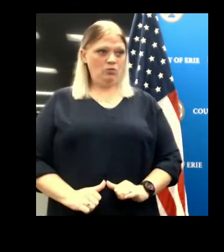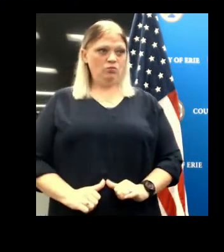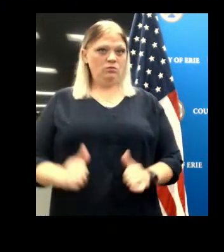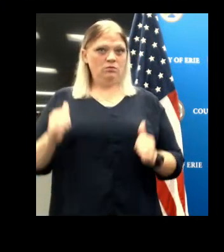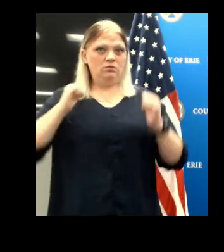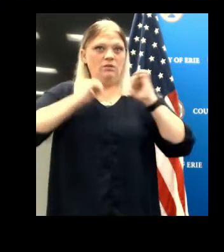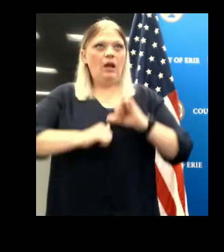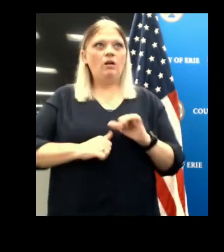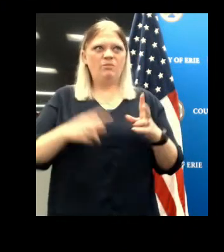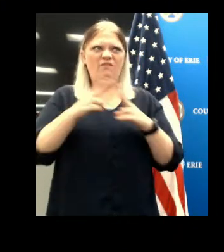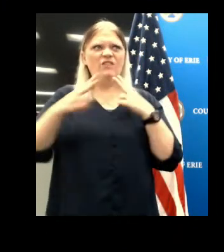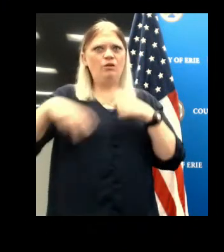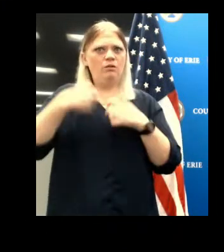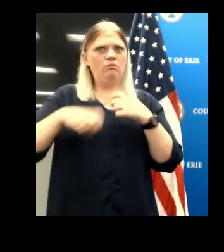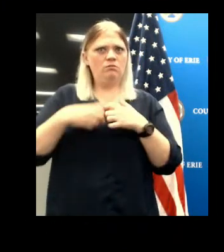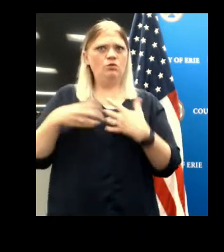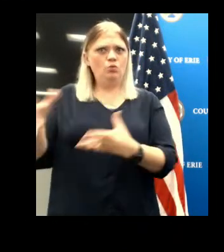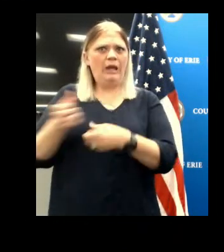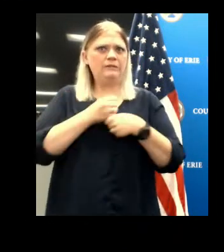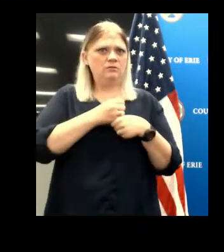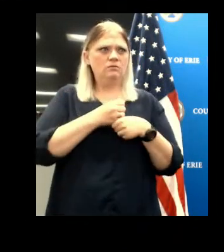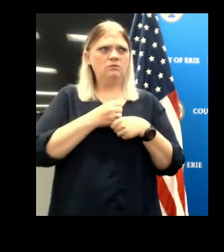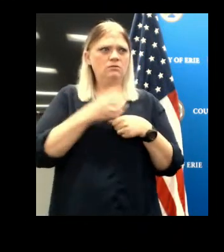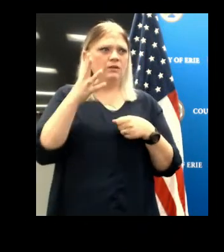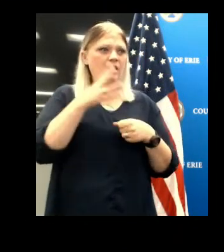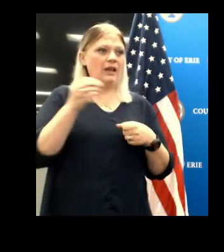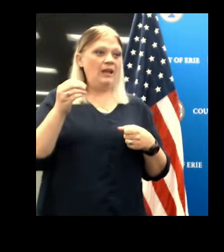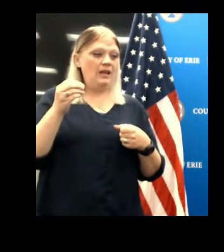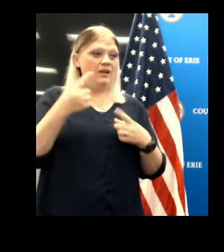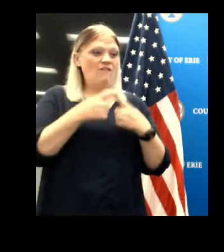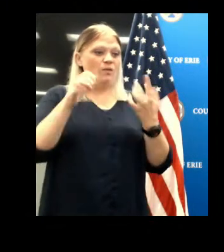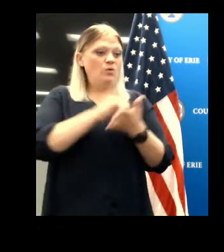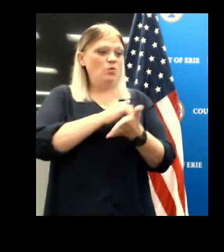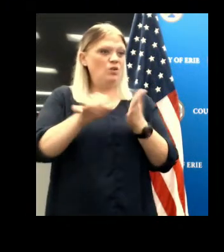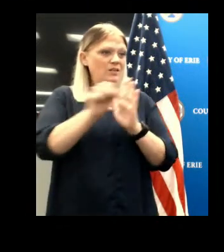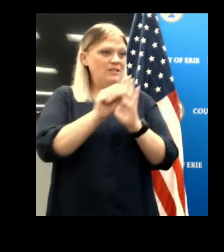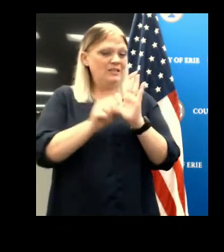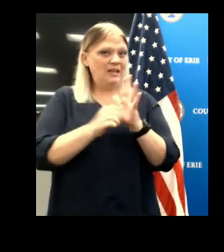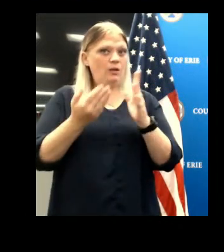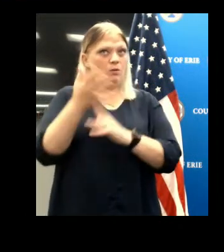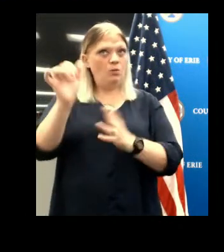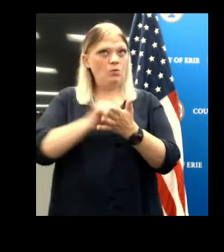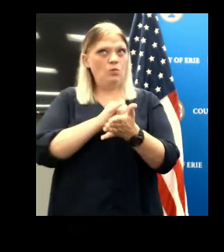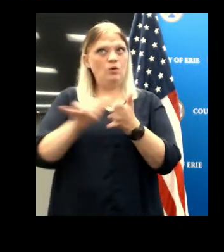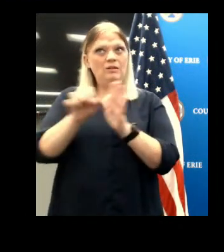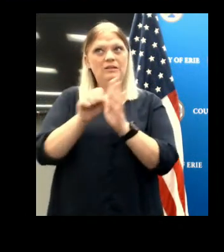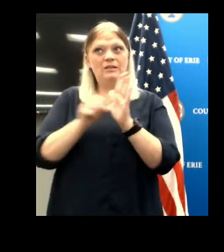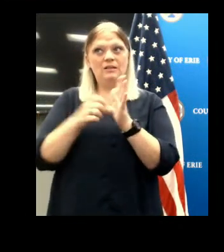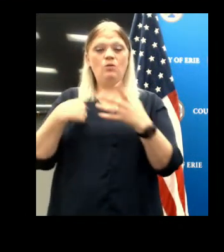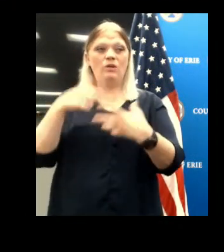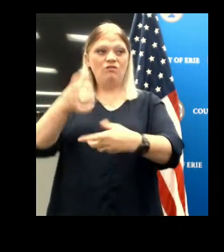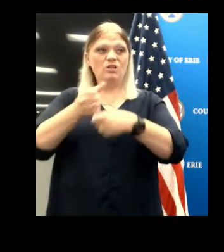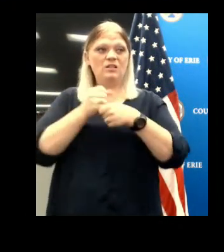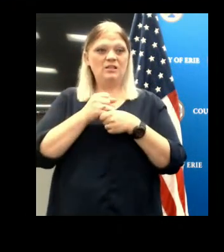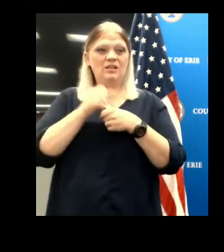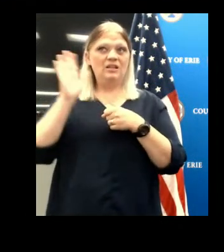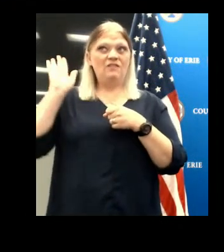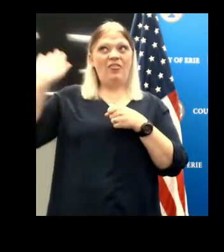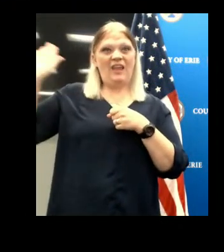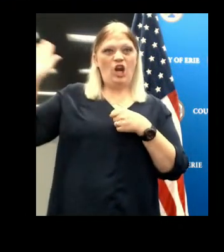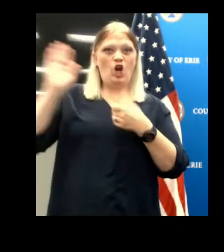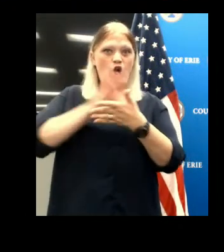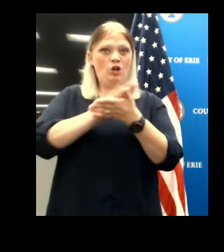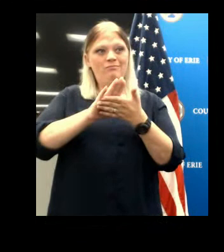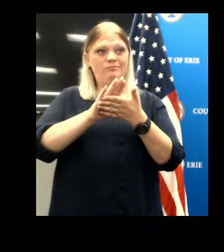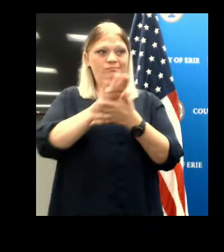have actually been very difficult to get a hold of. And from New York State, through New York State, we've received the New York State Clean Hand Sanitizer,